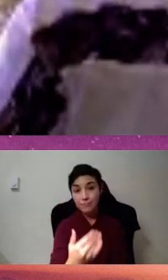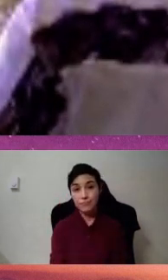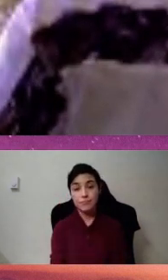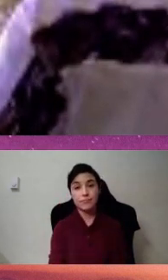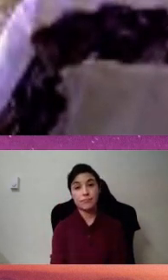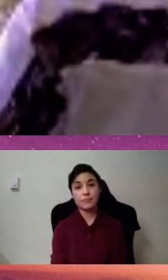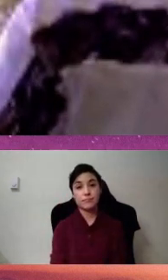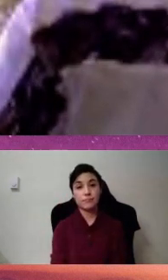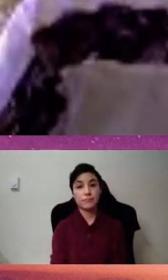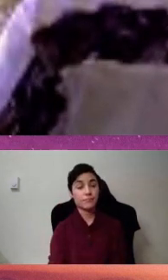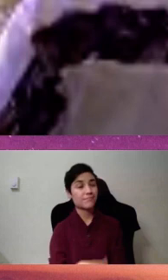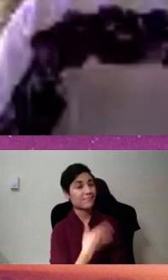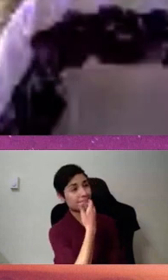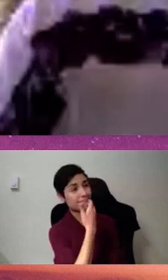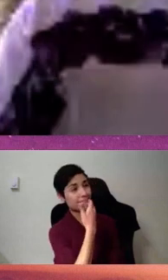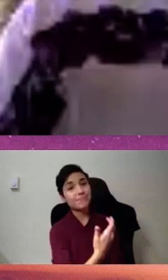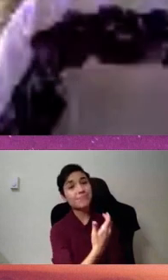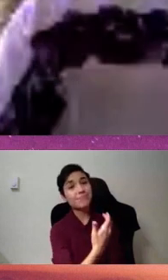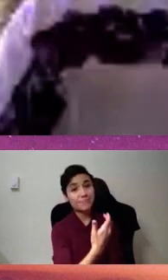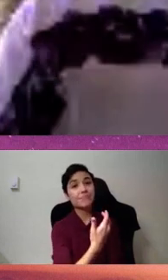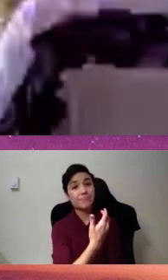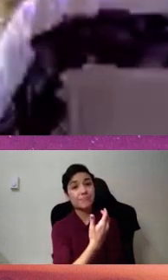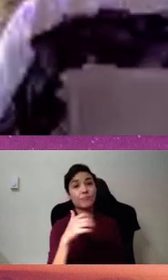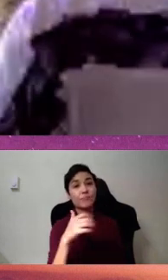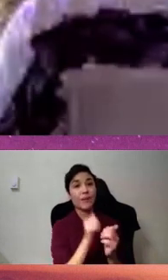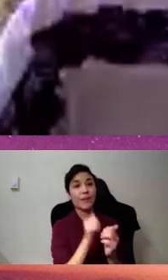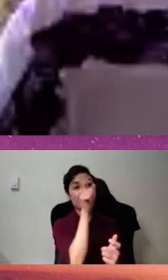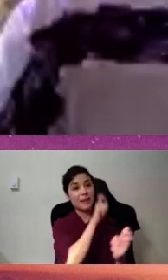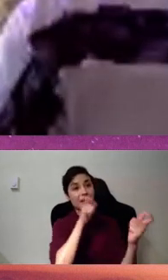Thank you. In that exact spirit,